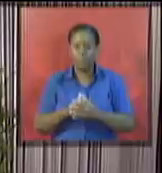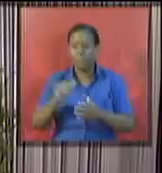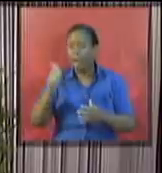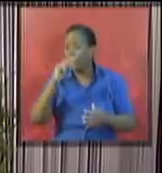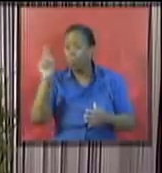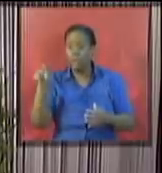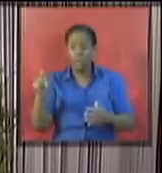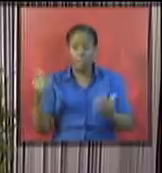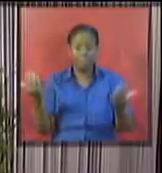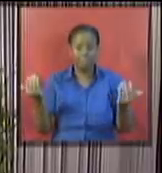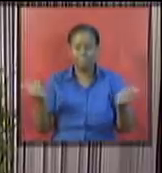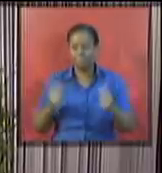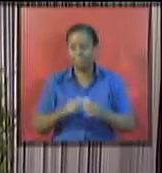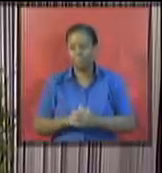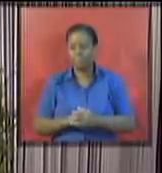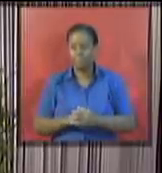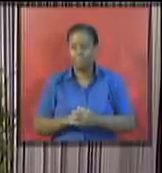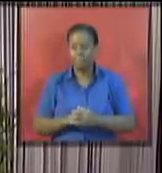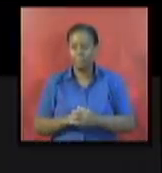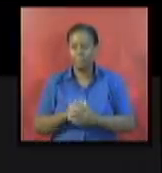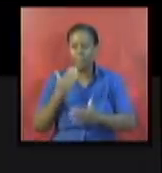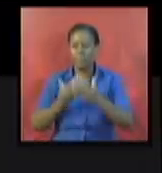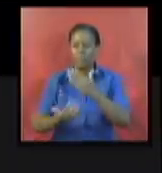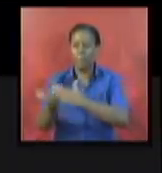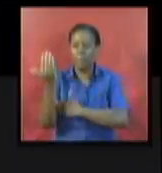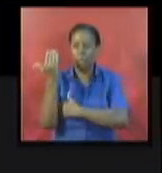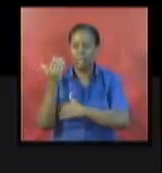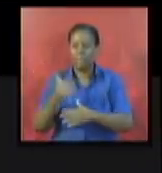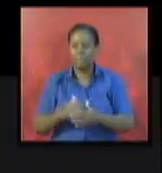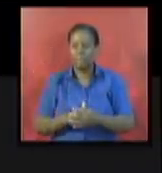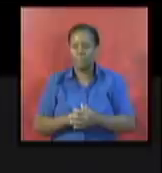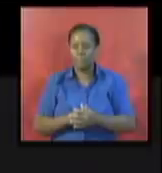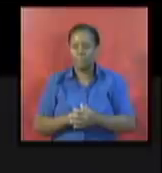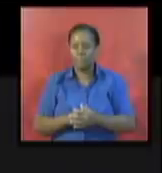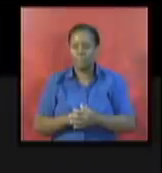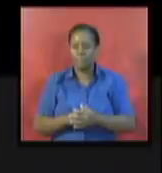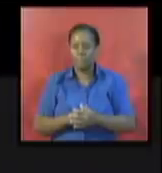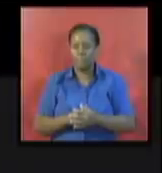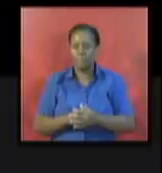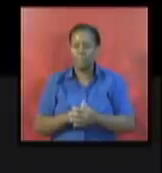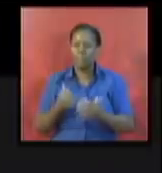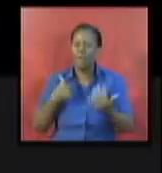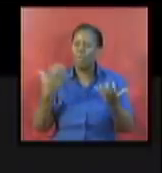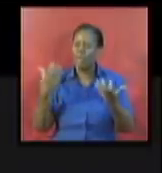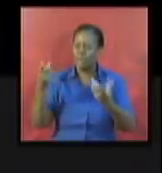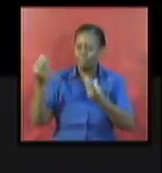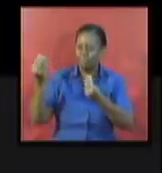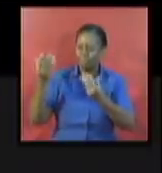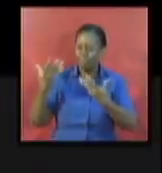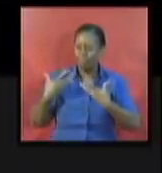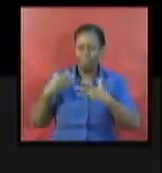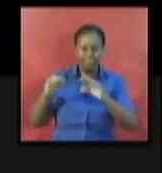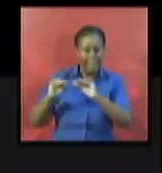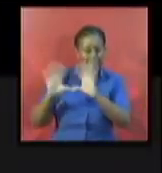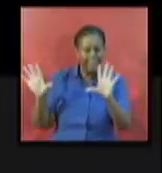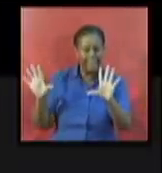Hi, good morning. I want to first get some clarification on the law as it relates to fishermen, because